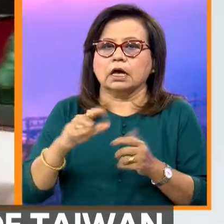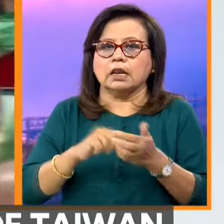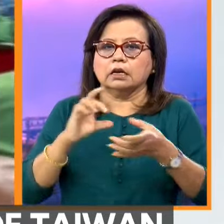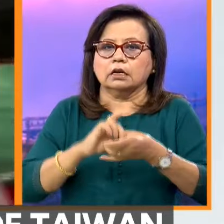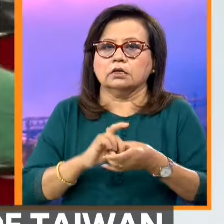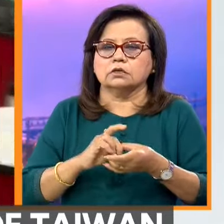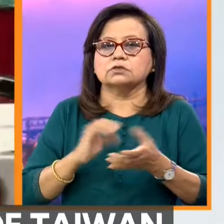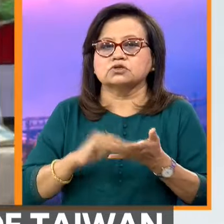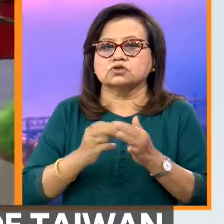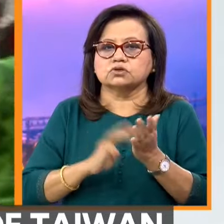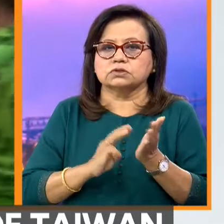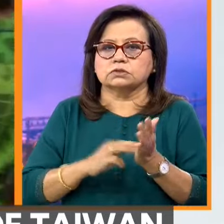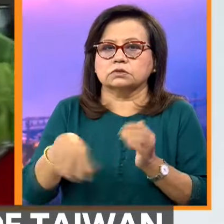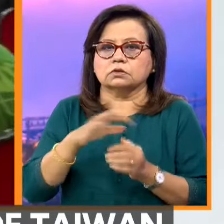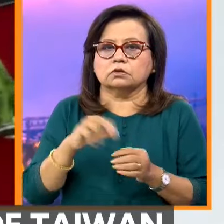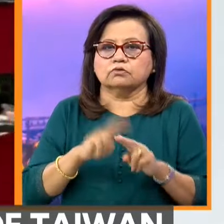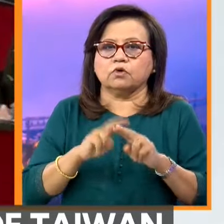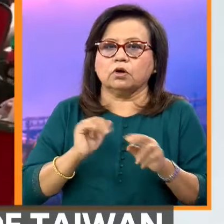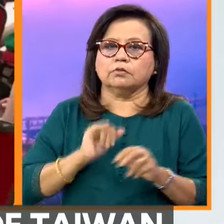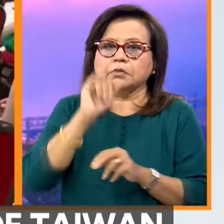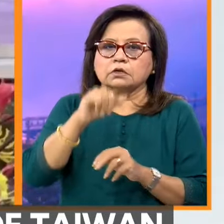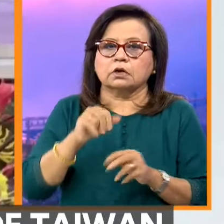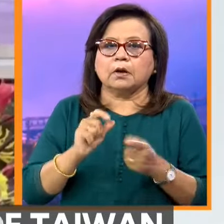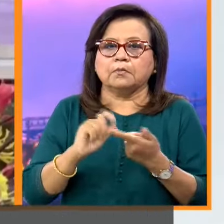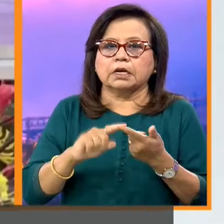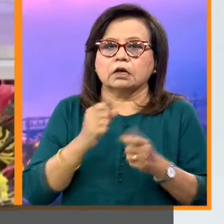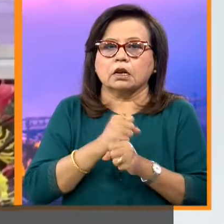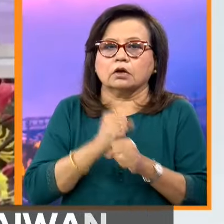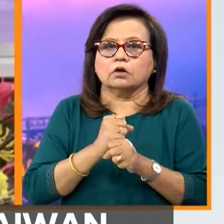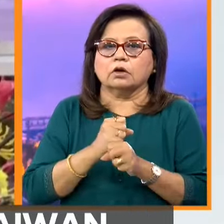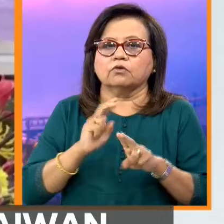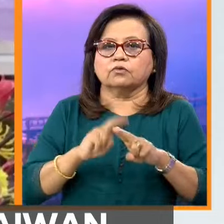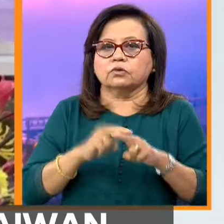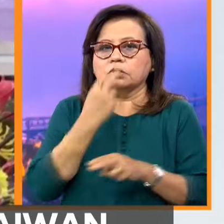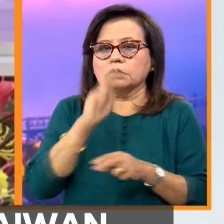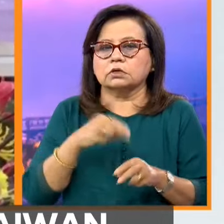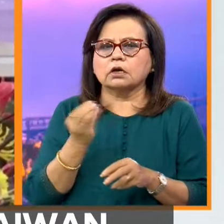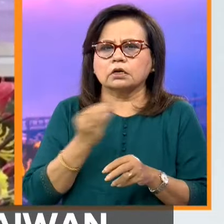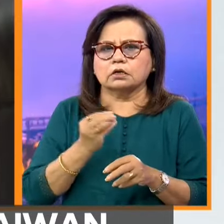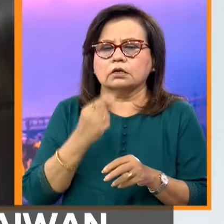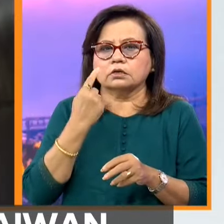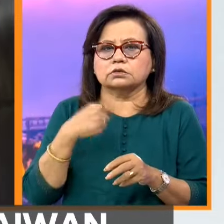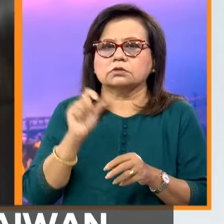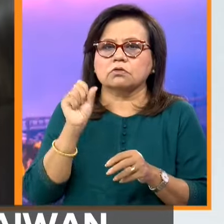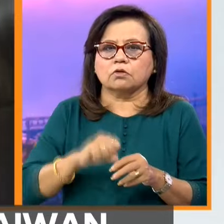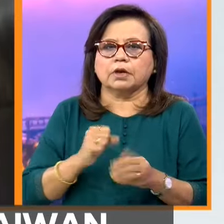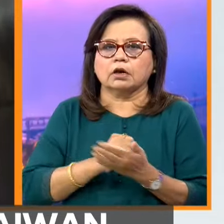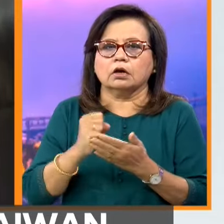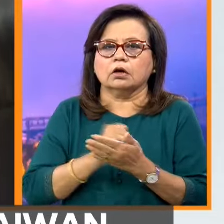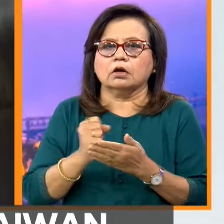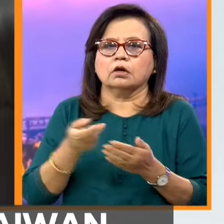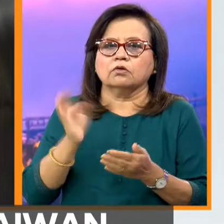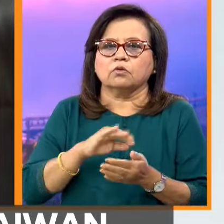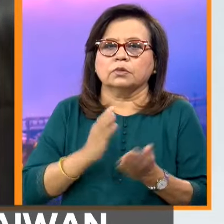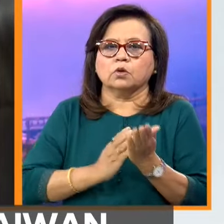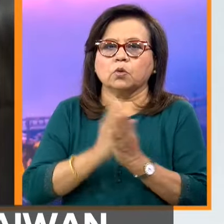allies. Solomon Islands Foreign Minister Peter Agovka on Friday showed little sign of dropping efforts to reform